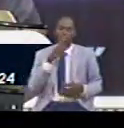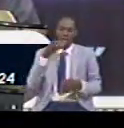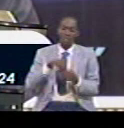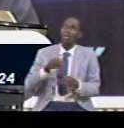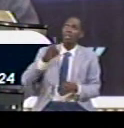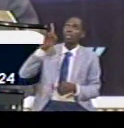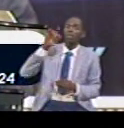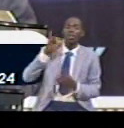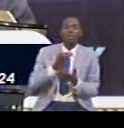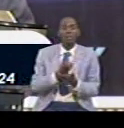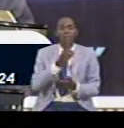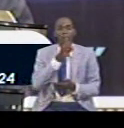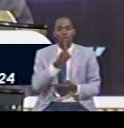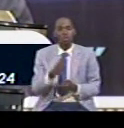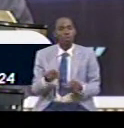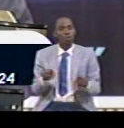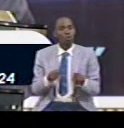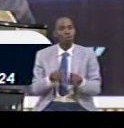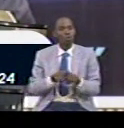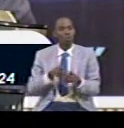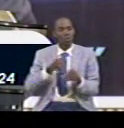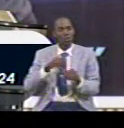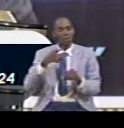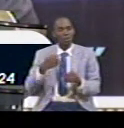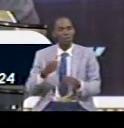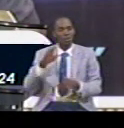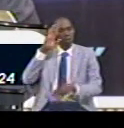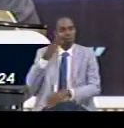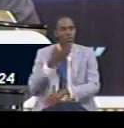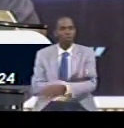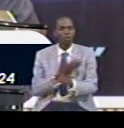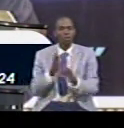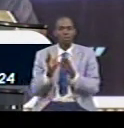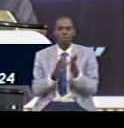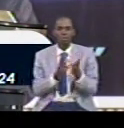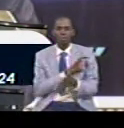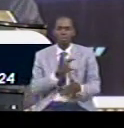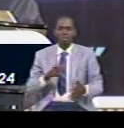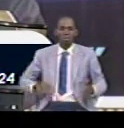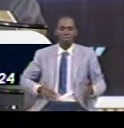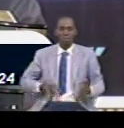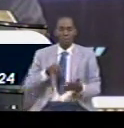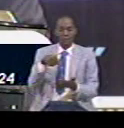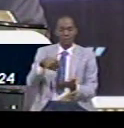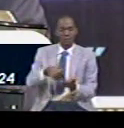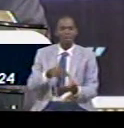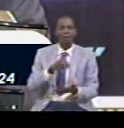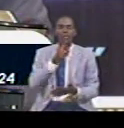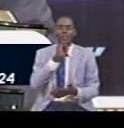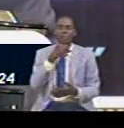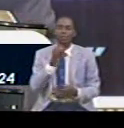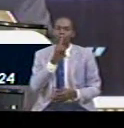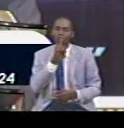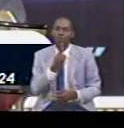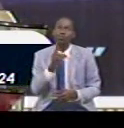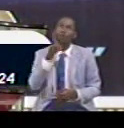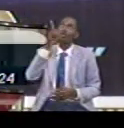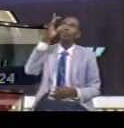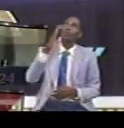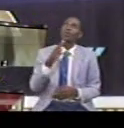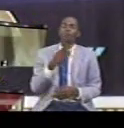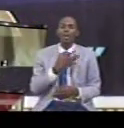true, even in his Son Jesus Christ. Listen to this. This is the true God